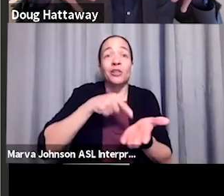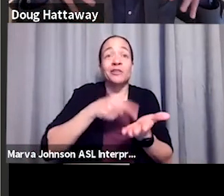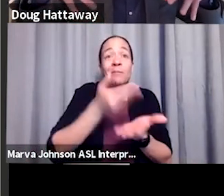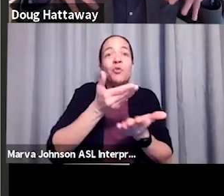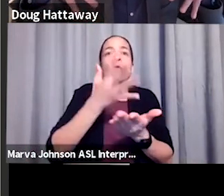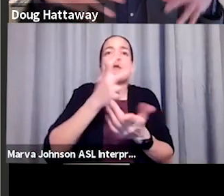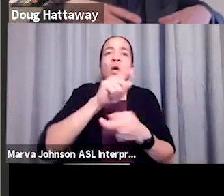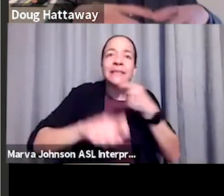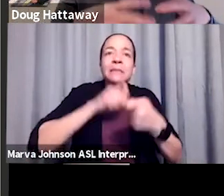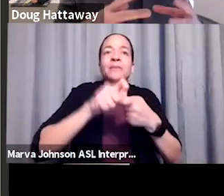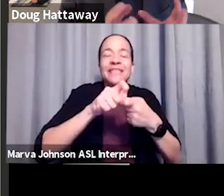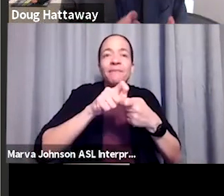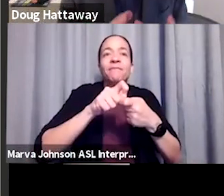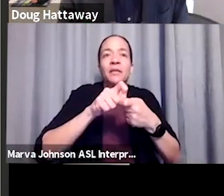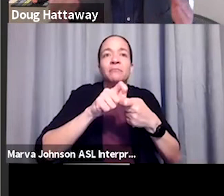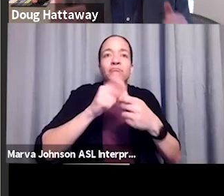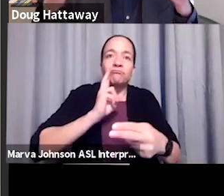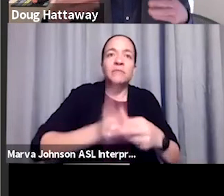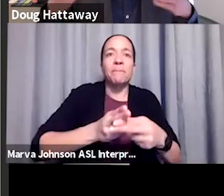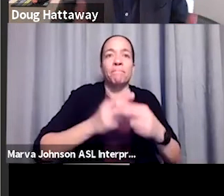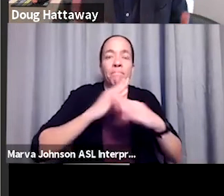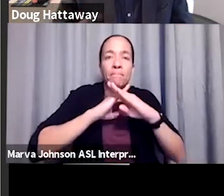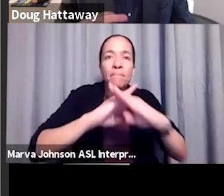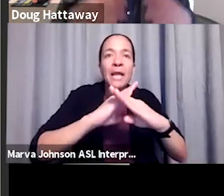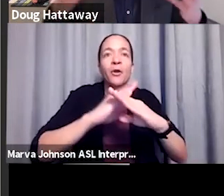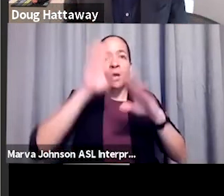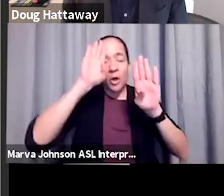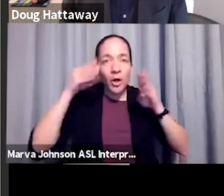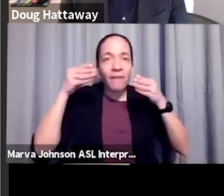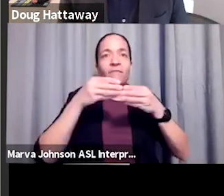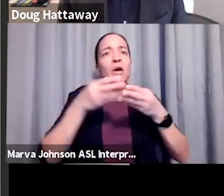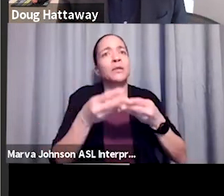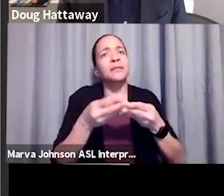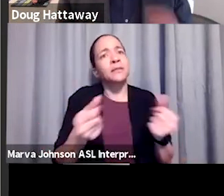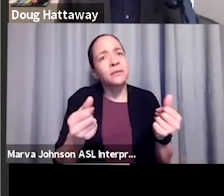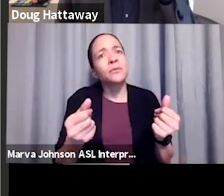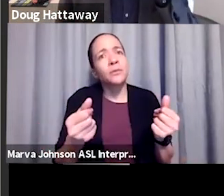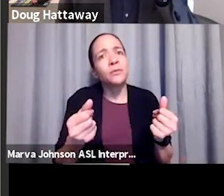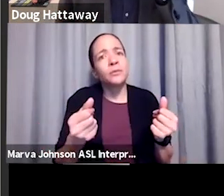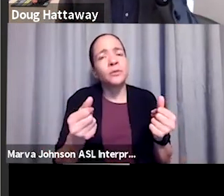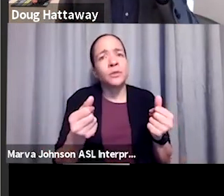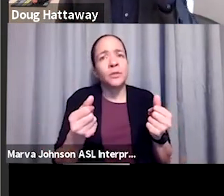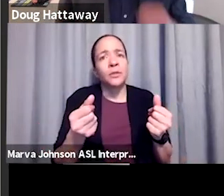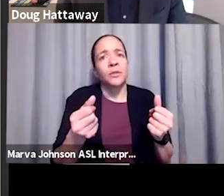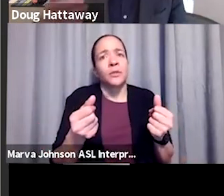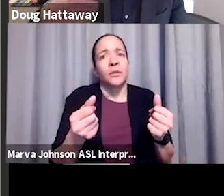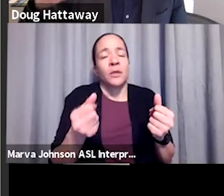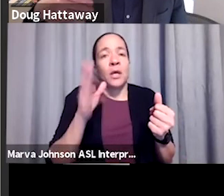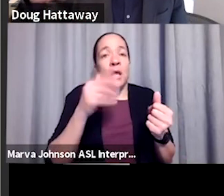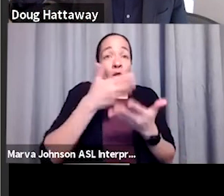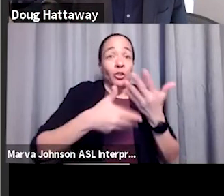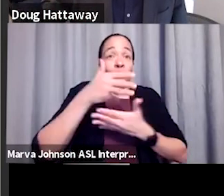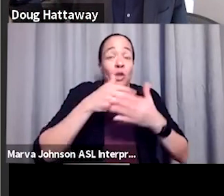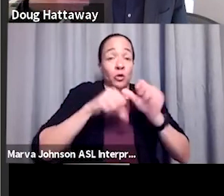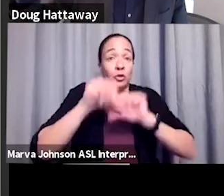on solving those problems, and having a solutions orientation is an important part of it. Ultimately, the social science says you